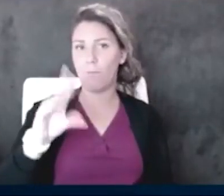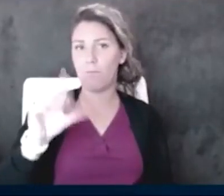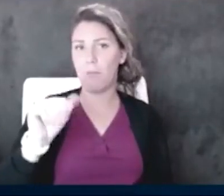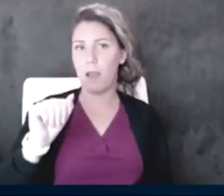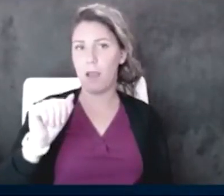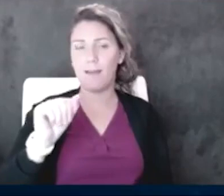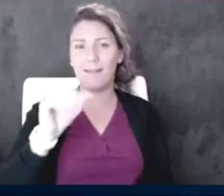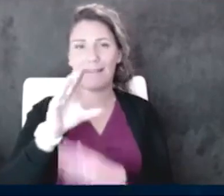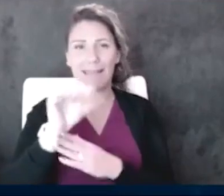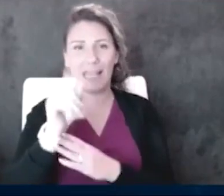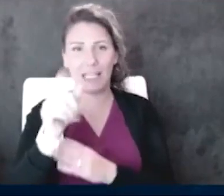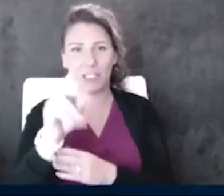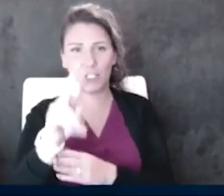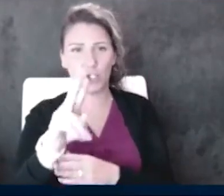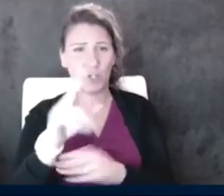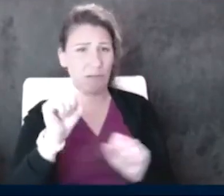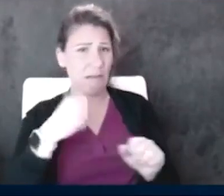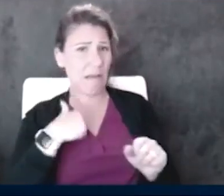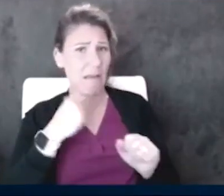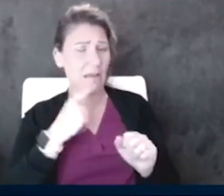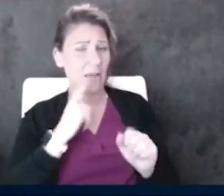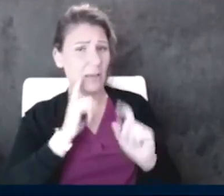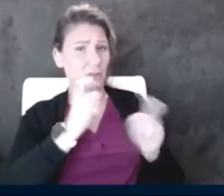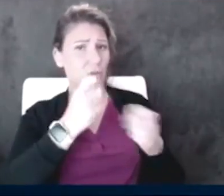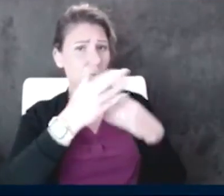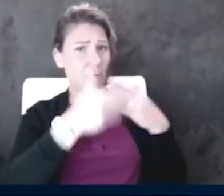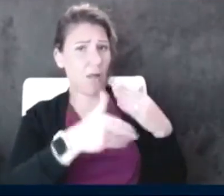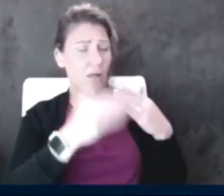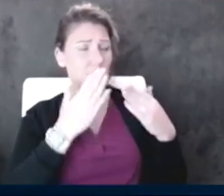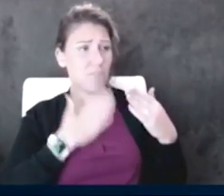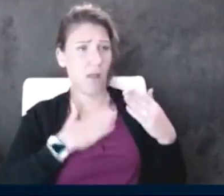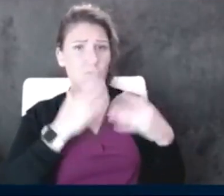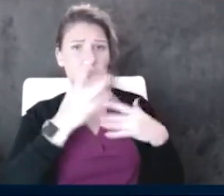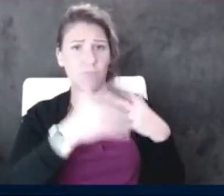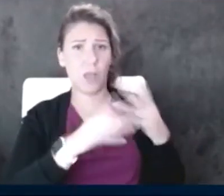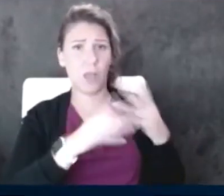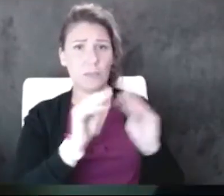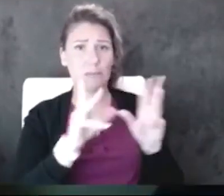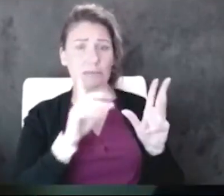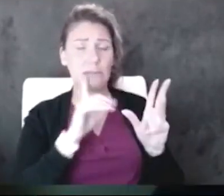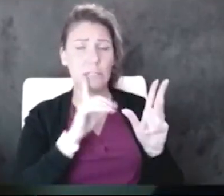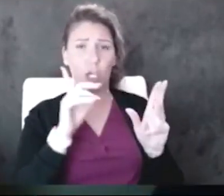came back clear as of August 31st.